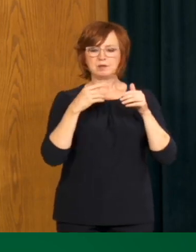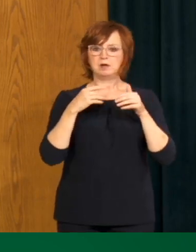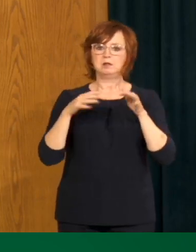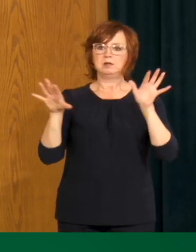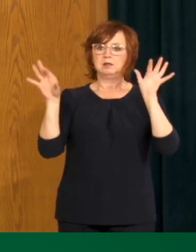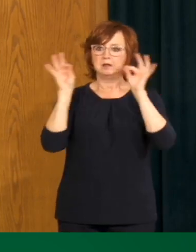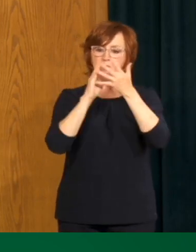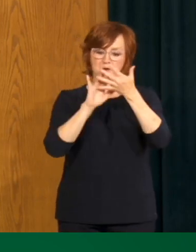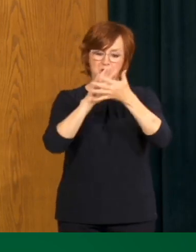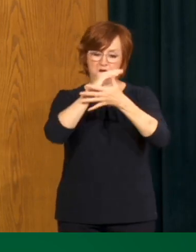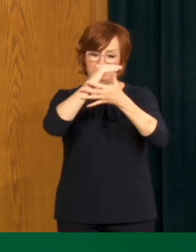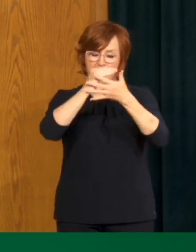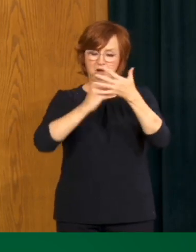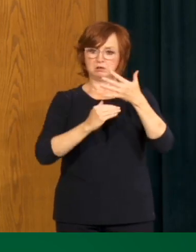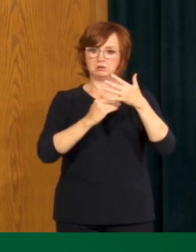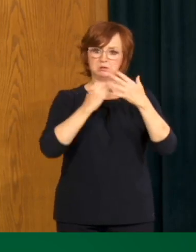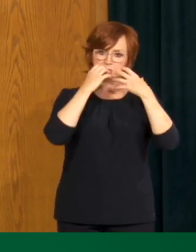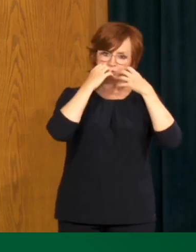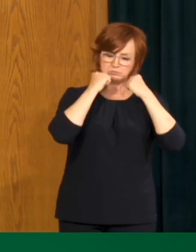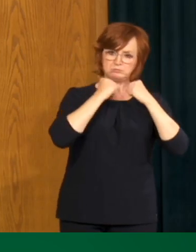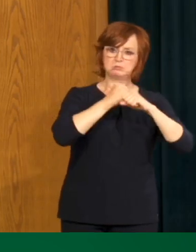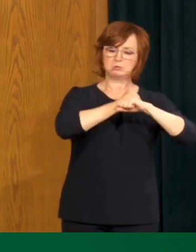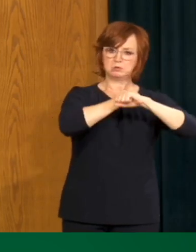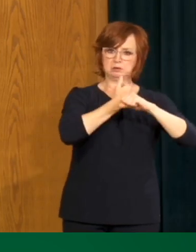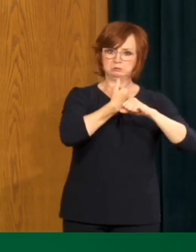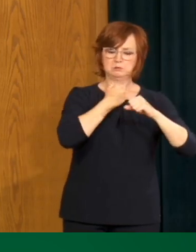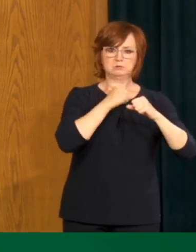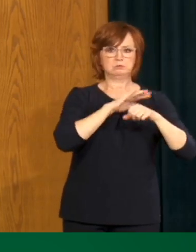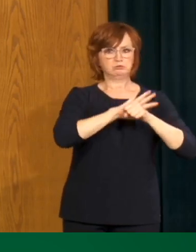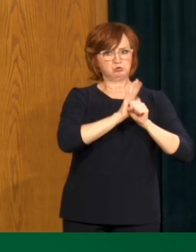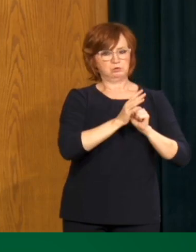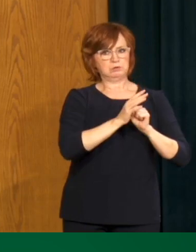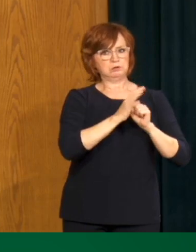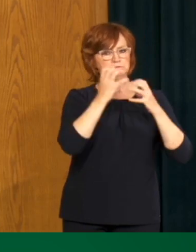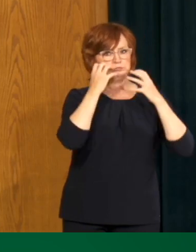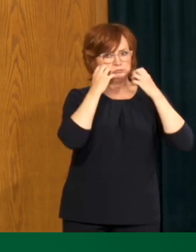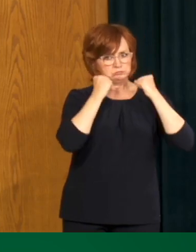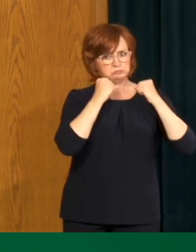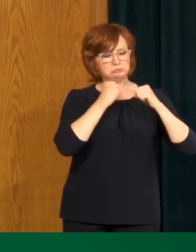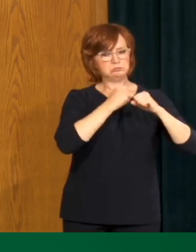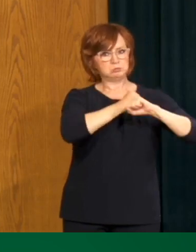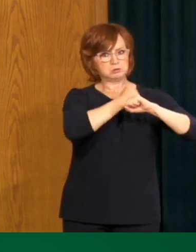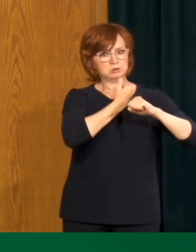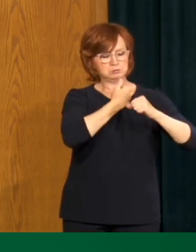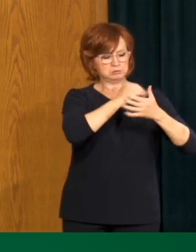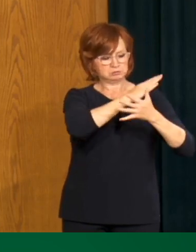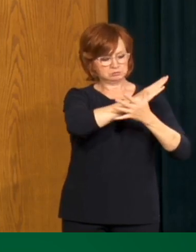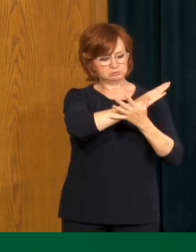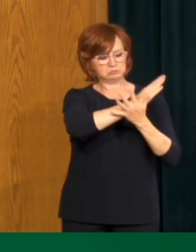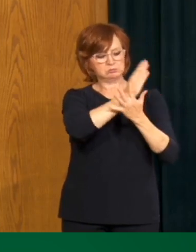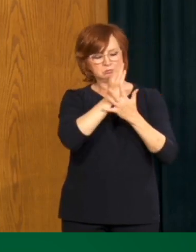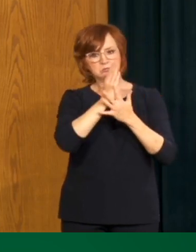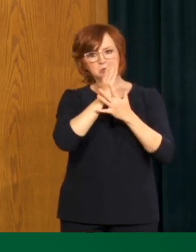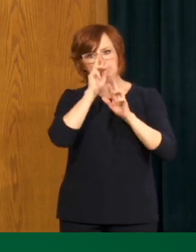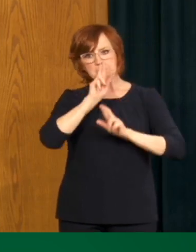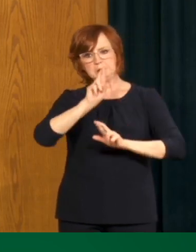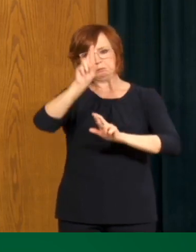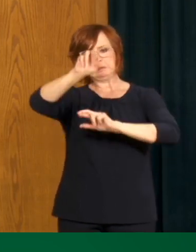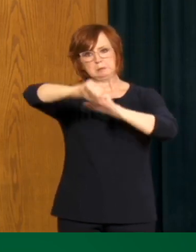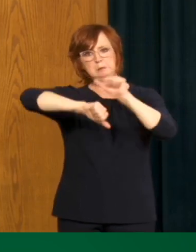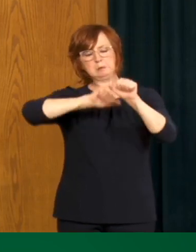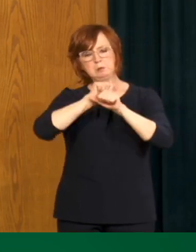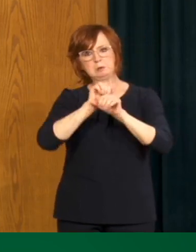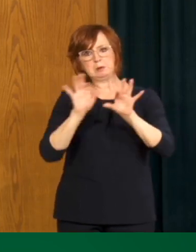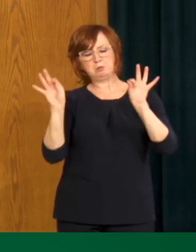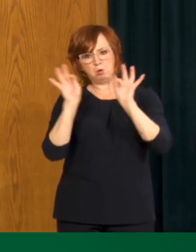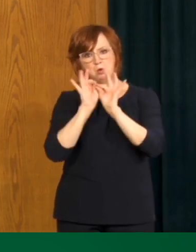we are also taking our personal responsibility in the manner that we treat people. very, very seriously. And we